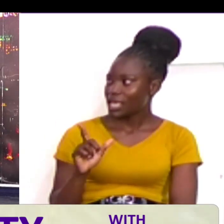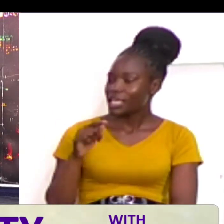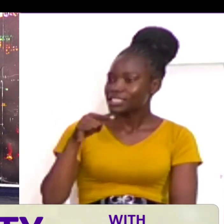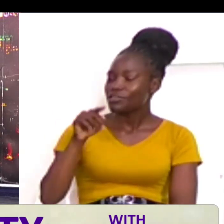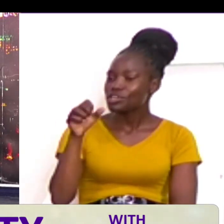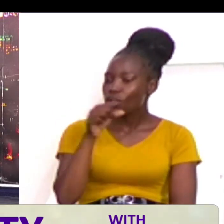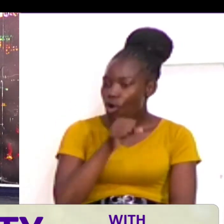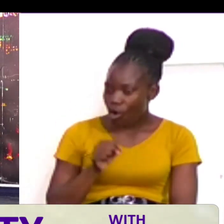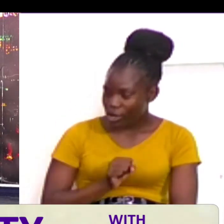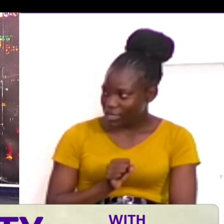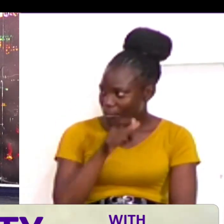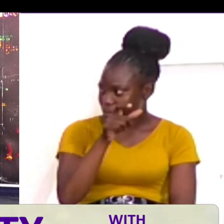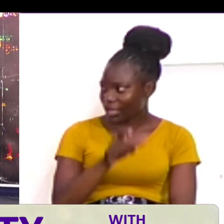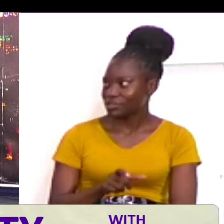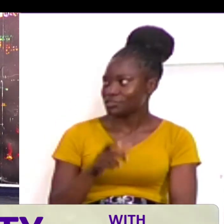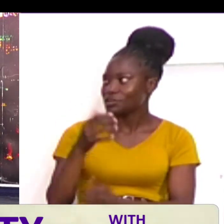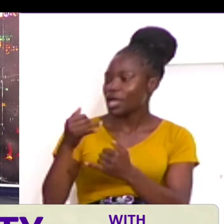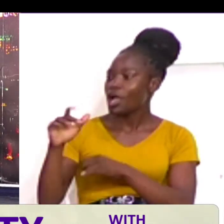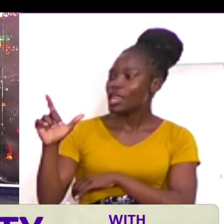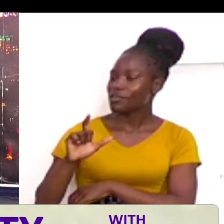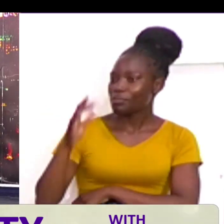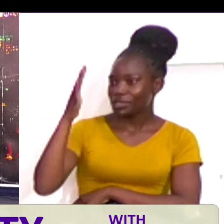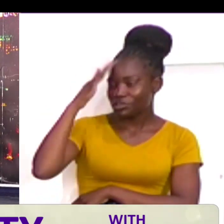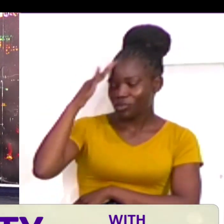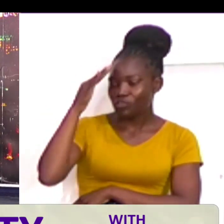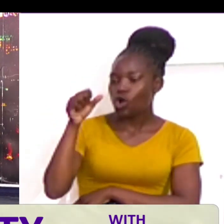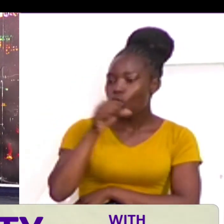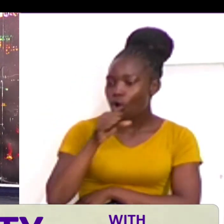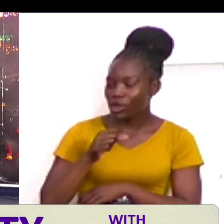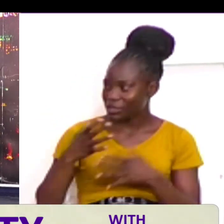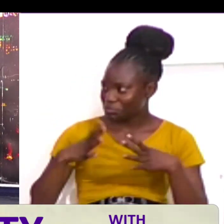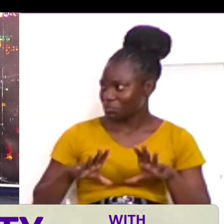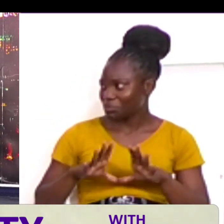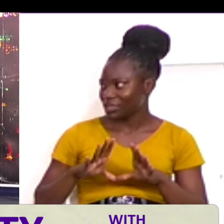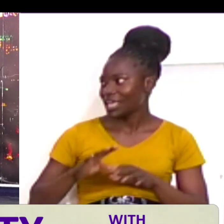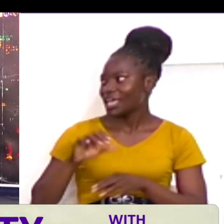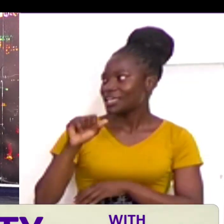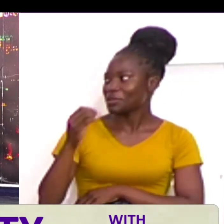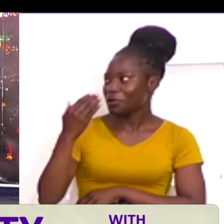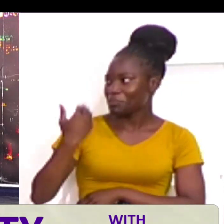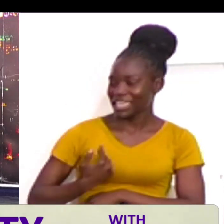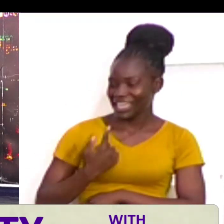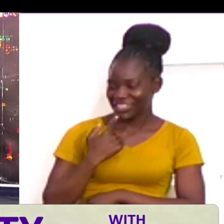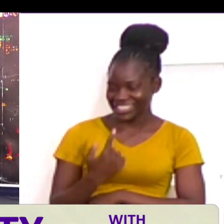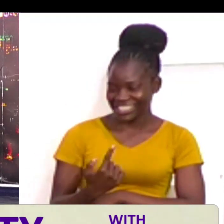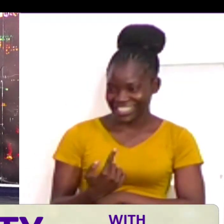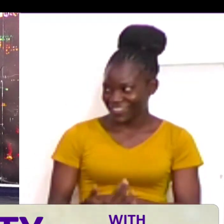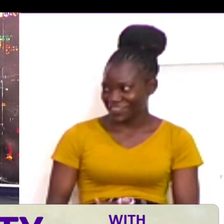older fan. So Liverpool is known for older people. So I would say